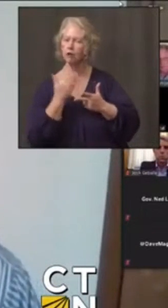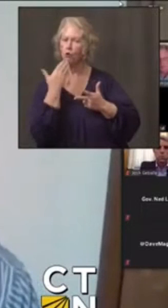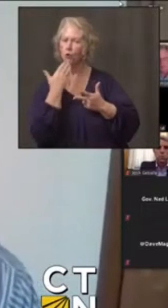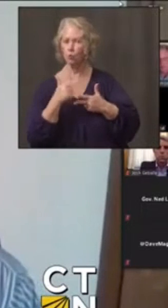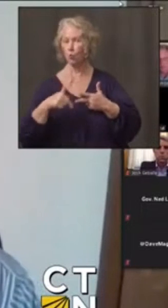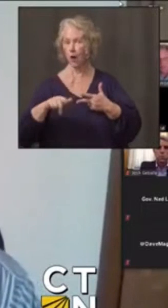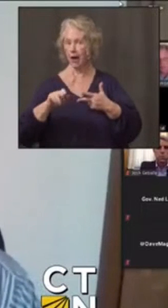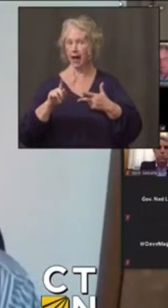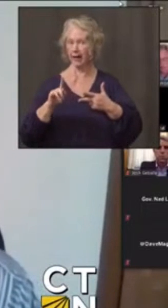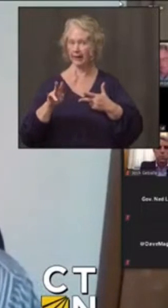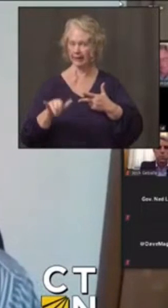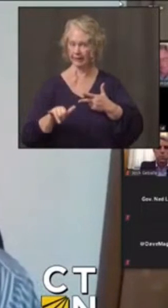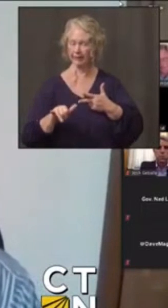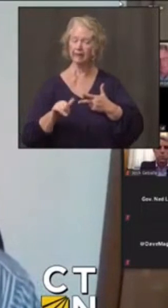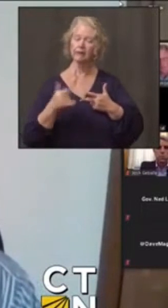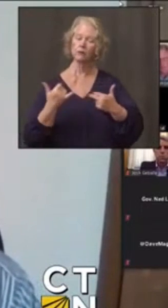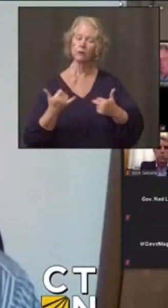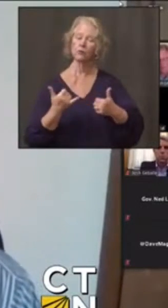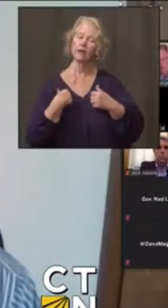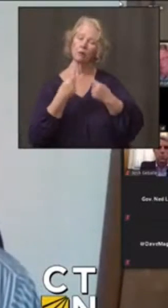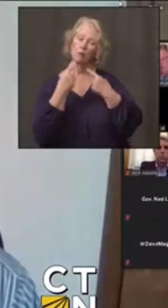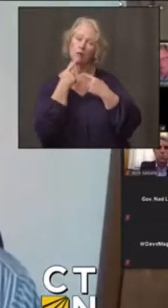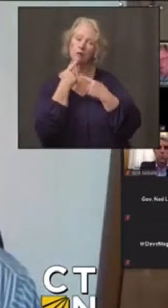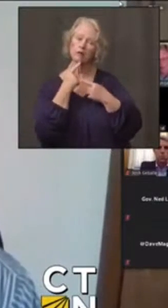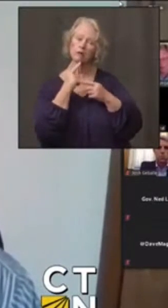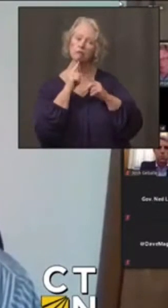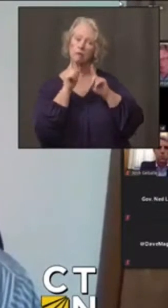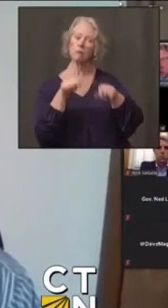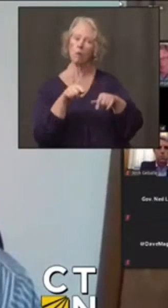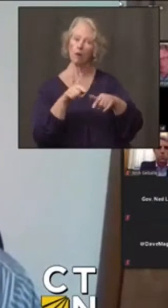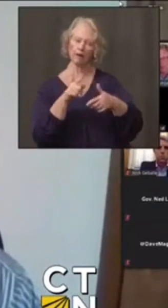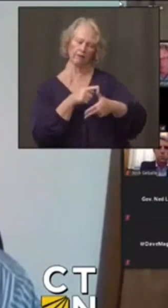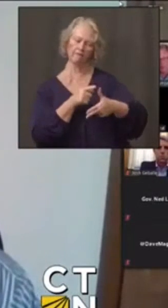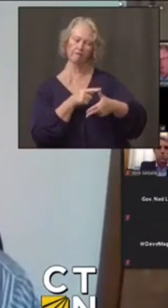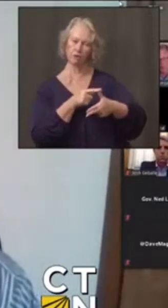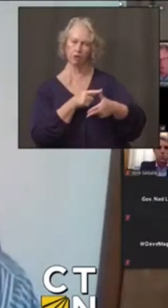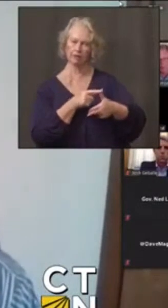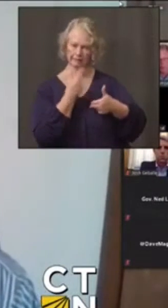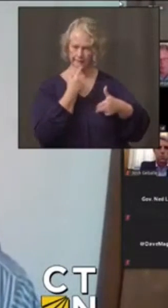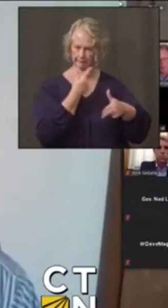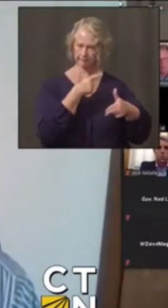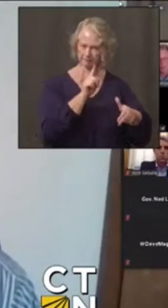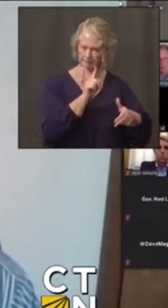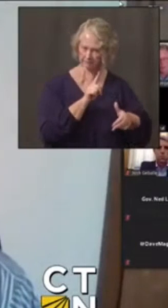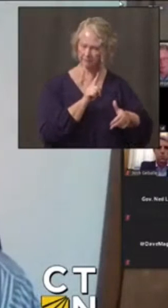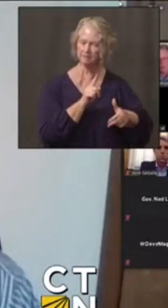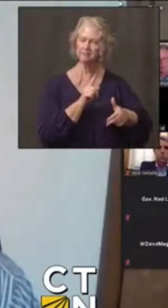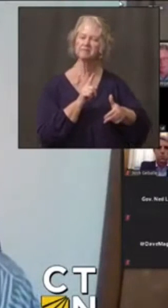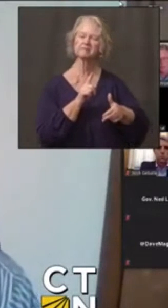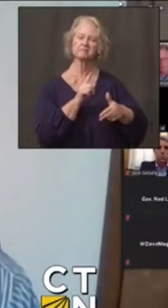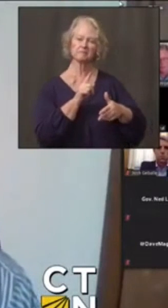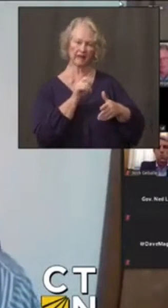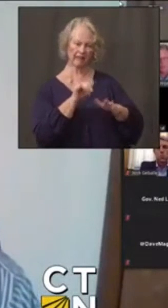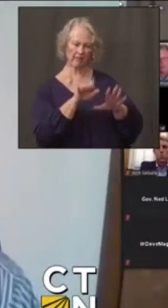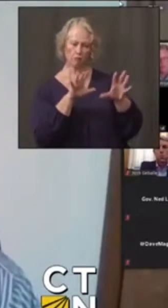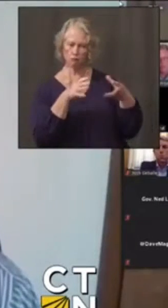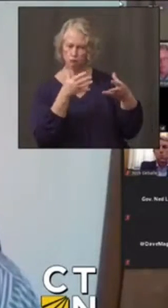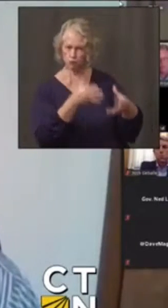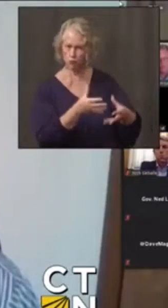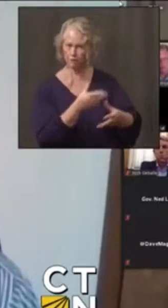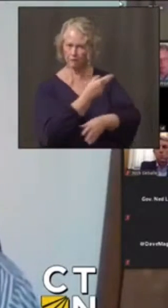And today we reported out on the first of those, an interim readout that included 94 patients with